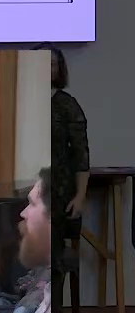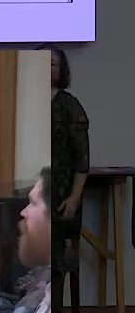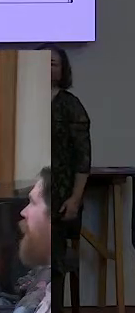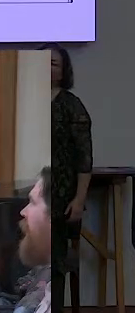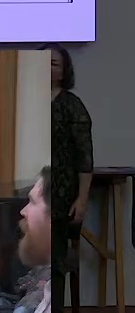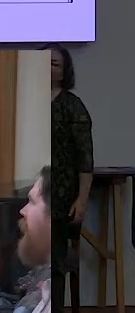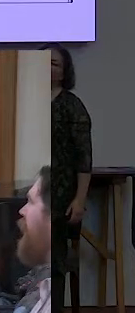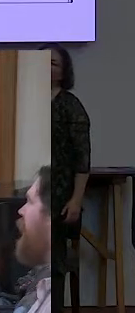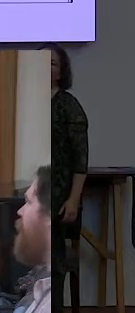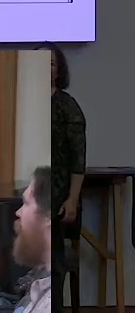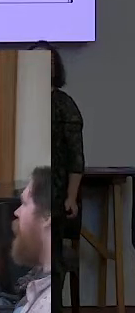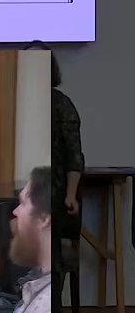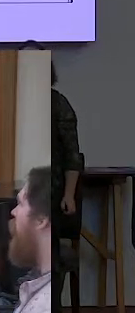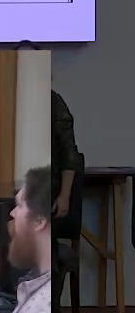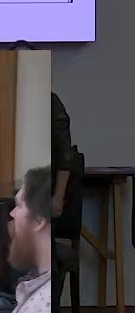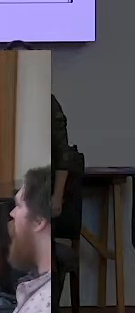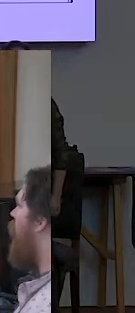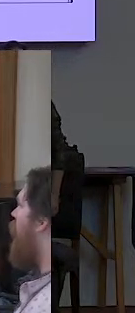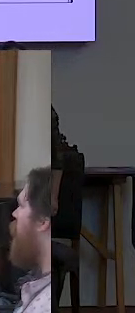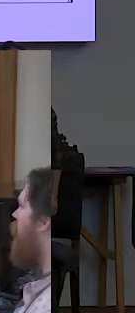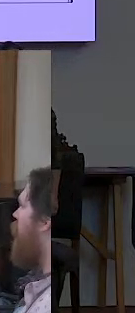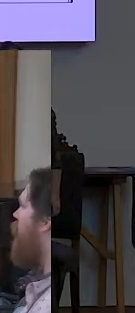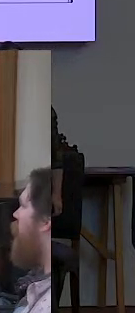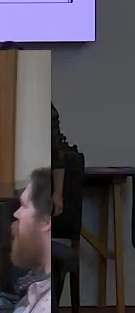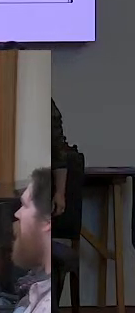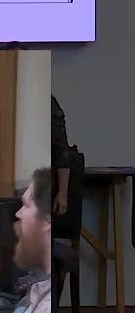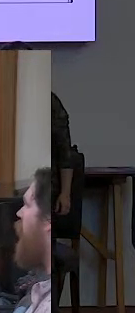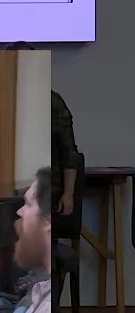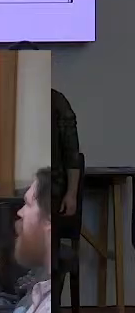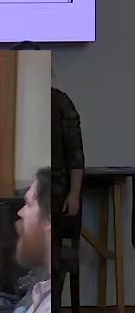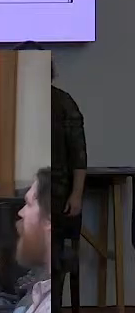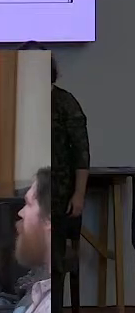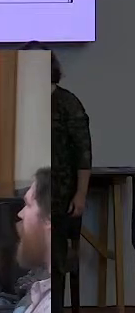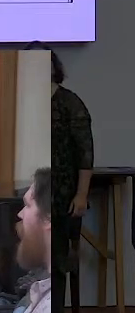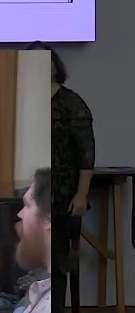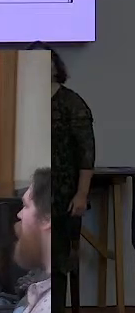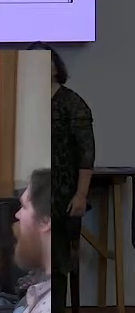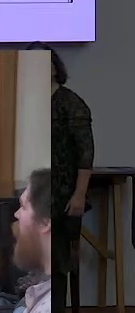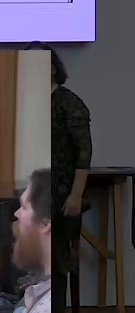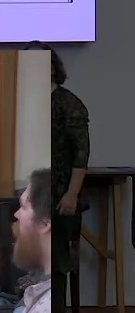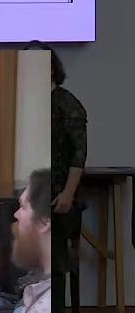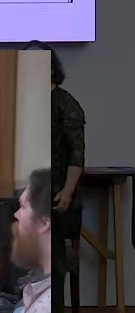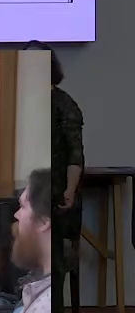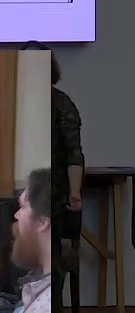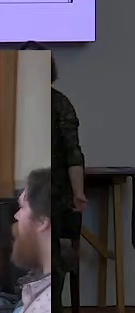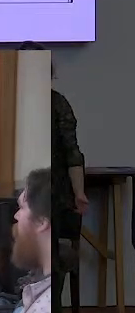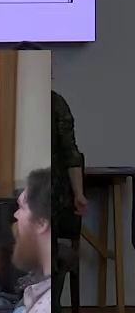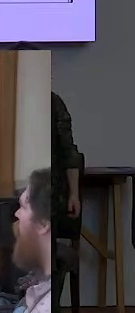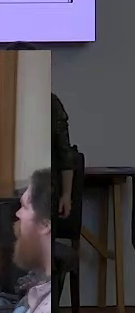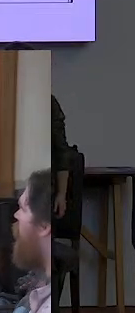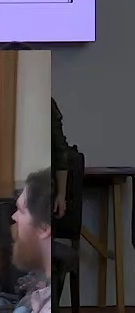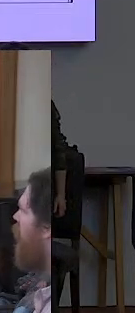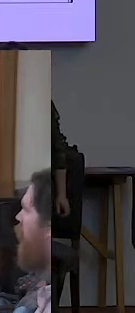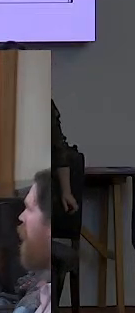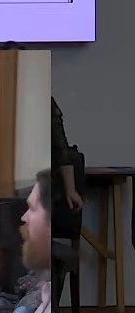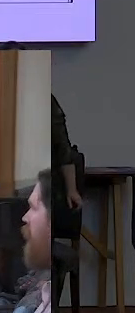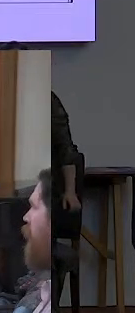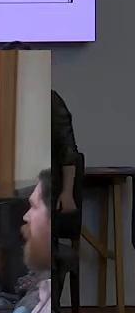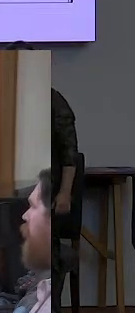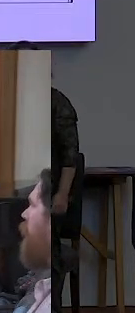lover of leaving, ours is no caravan of